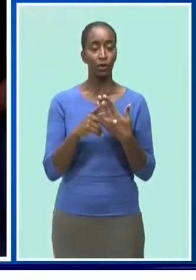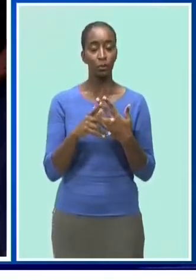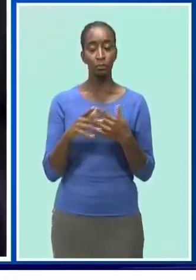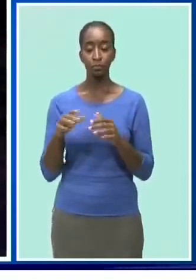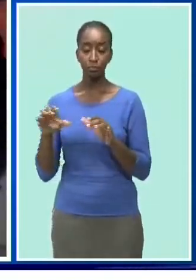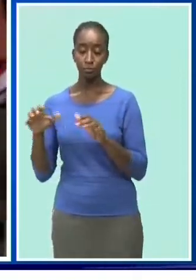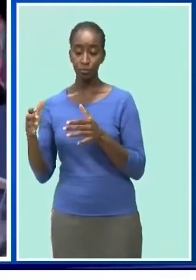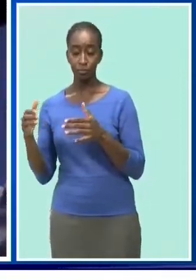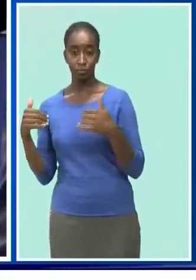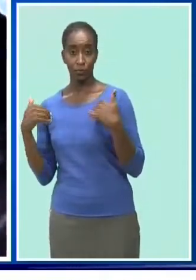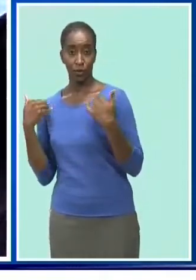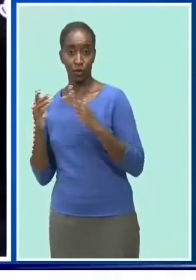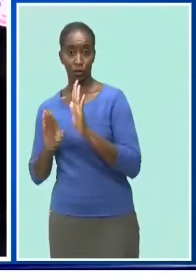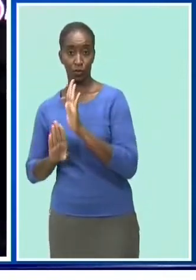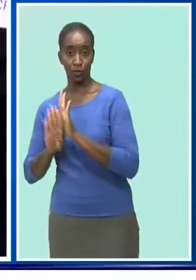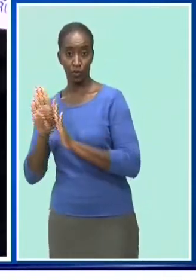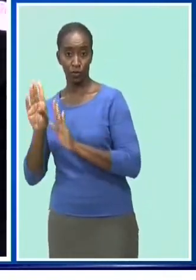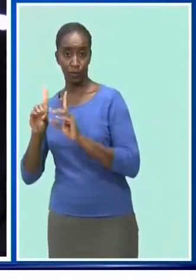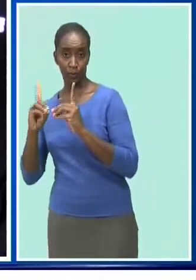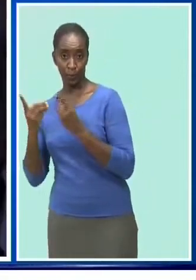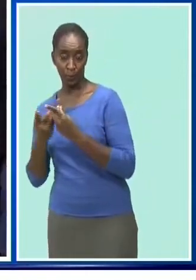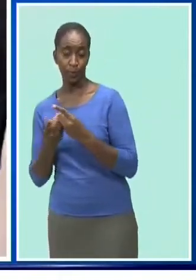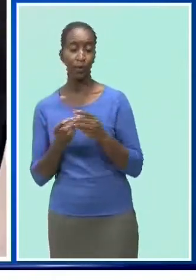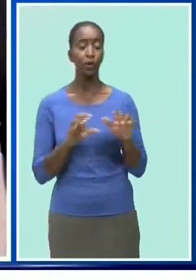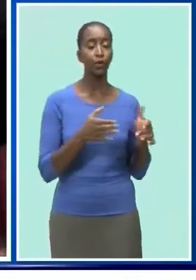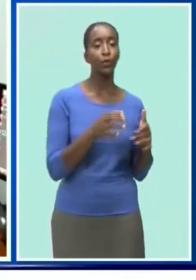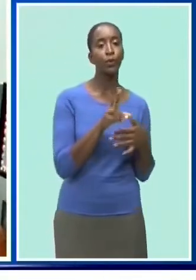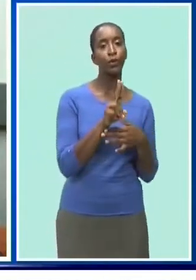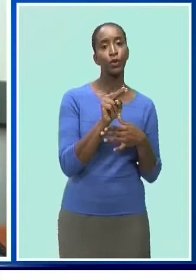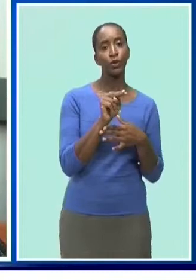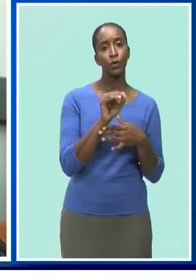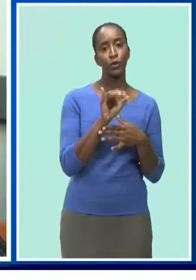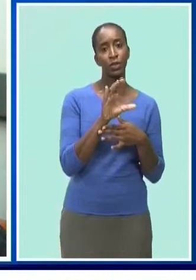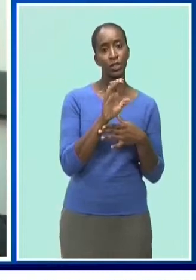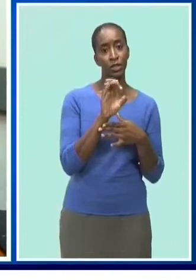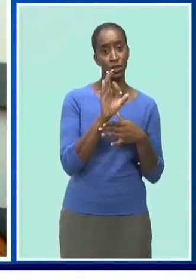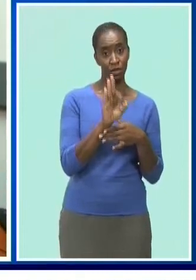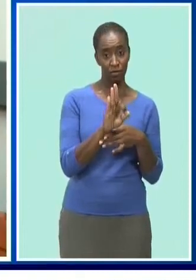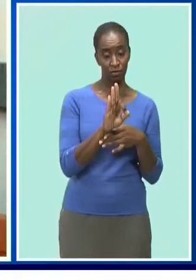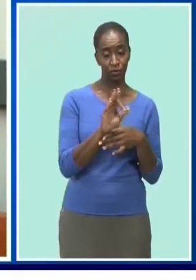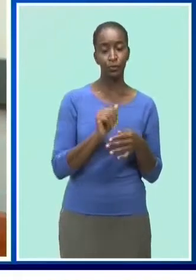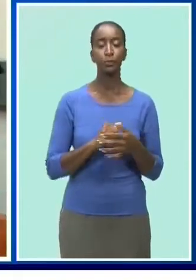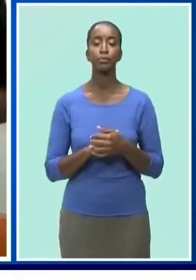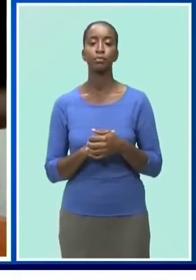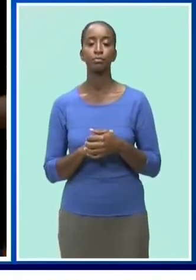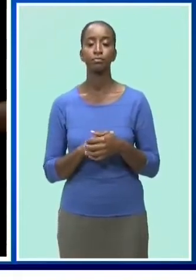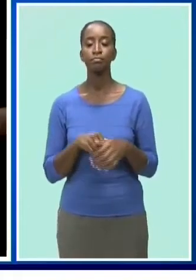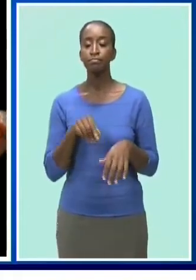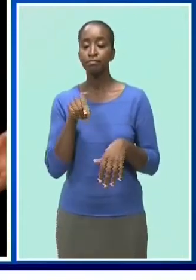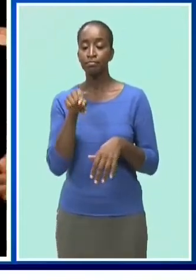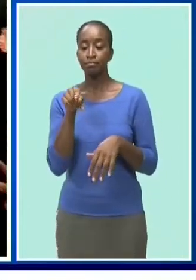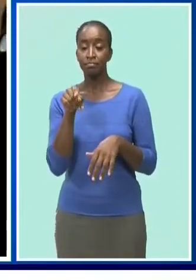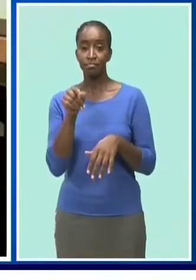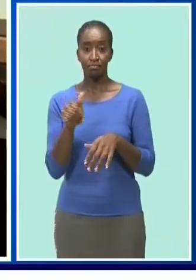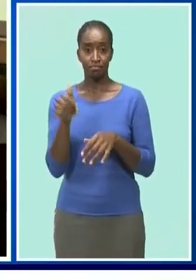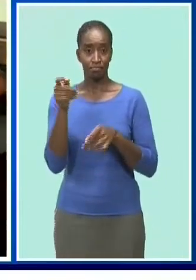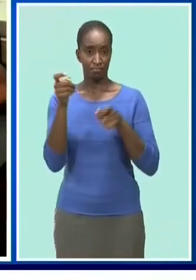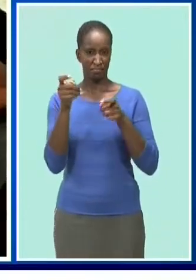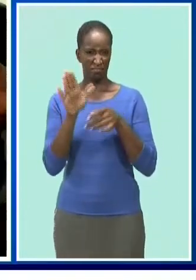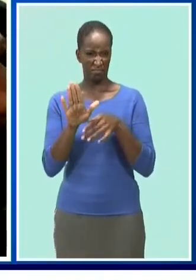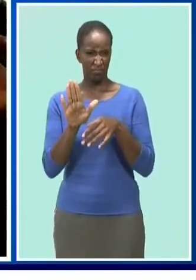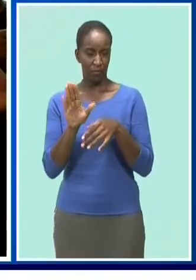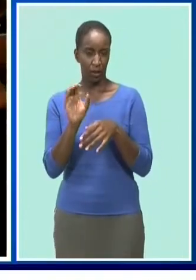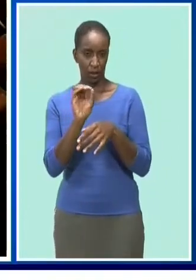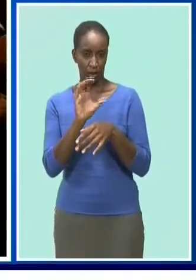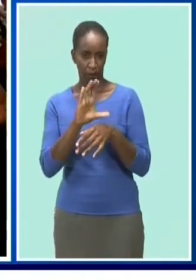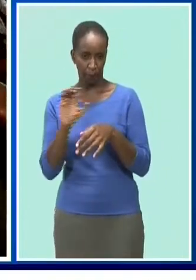the Youth Development Department and UNICEF. Managing Director of Riveting Media, Rivelino Simmons, has been instrumental in